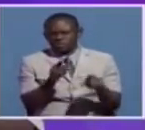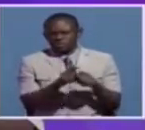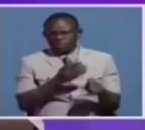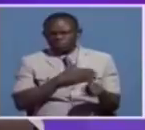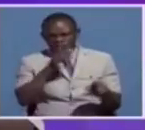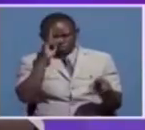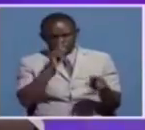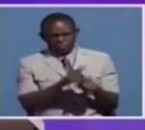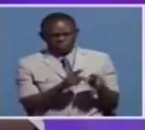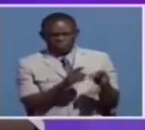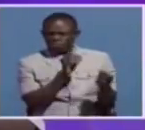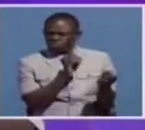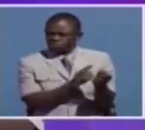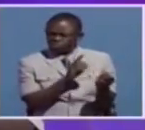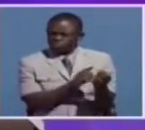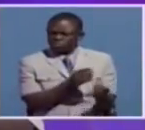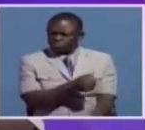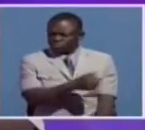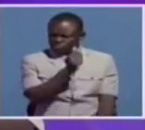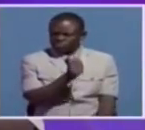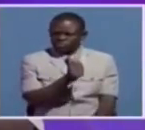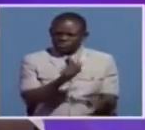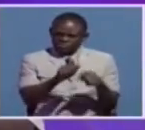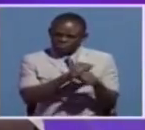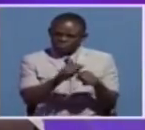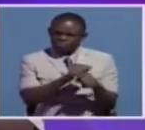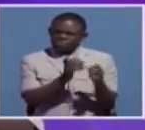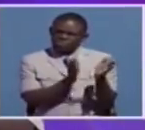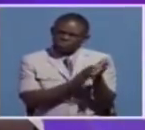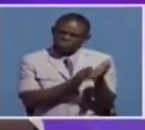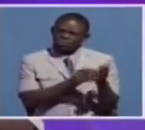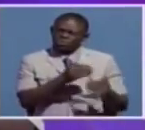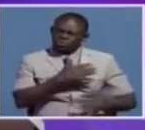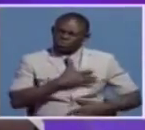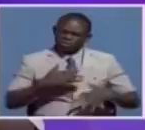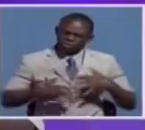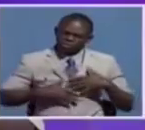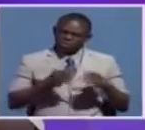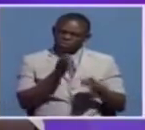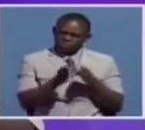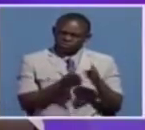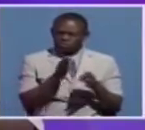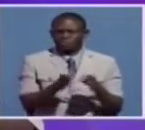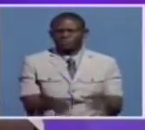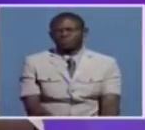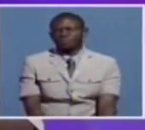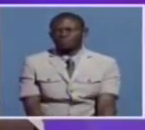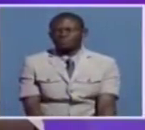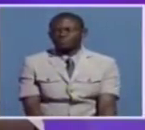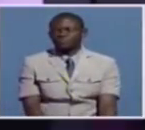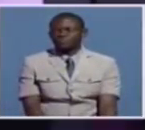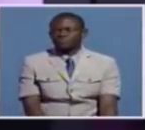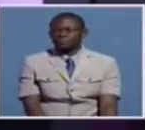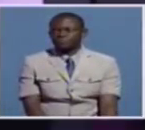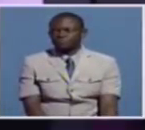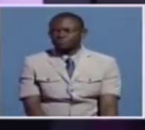Canisius. But I didn't get to do national service. I was out at school. Now, I want to